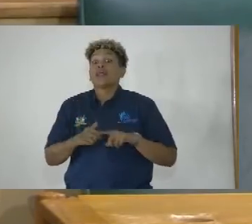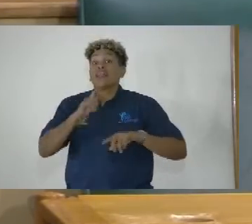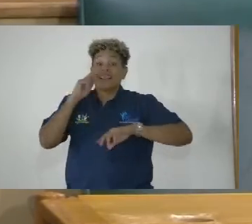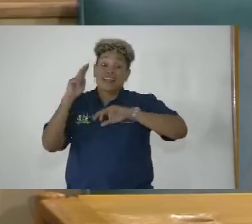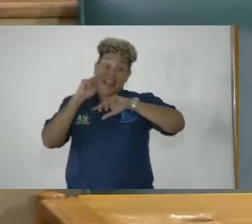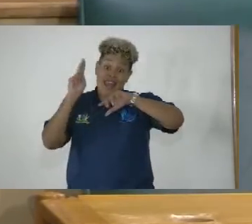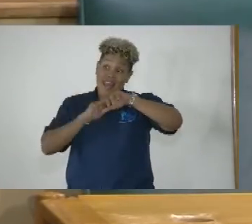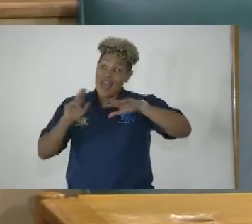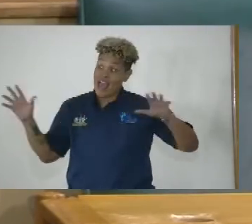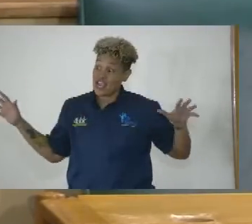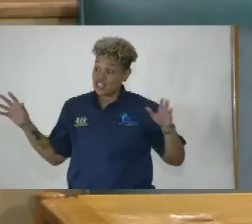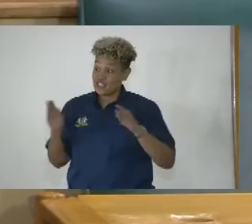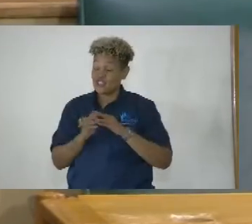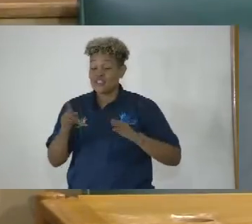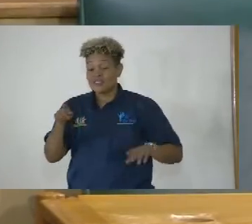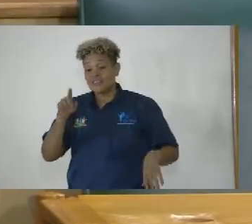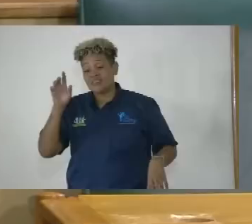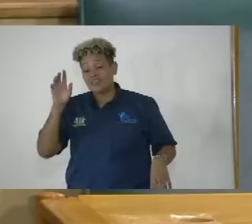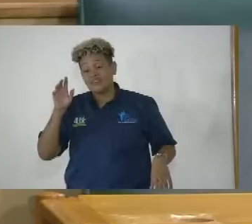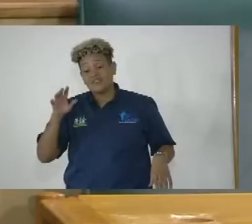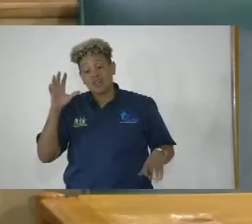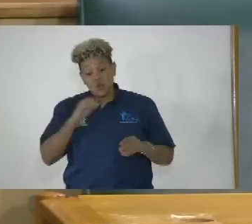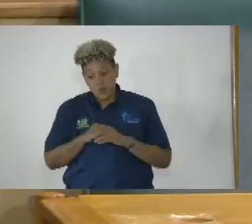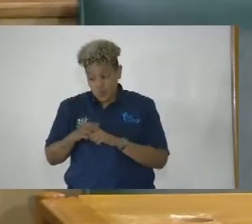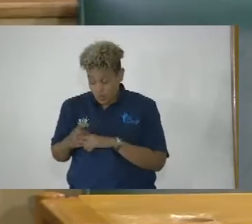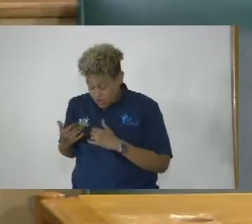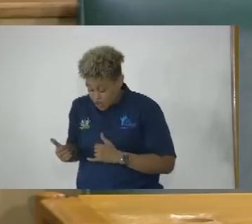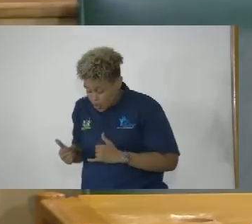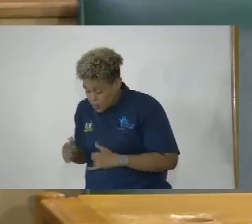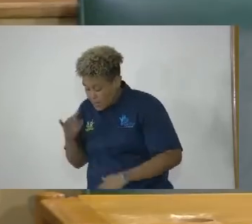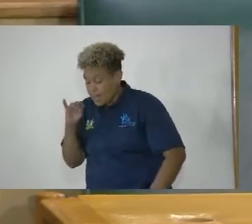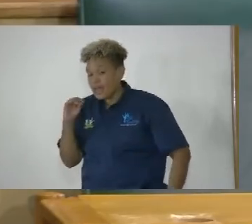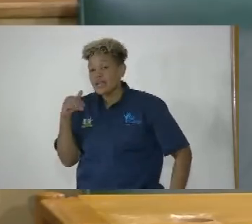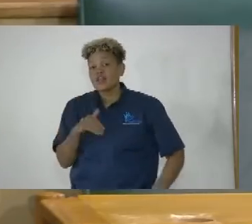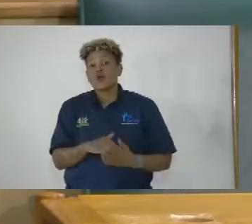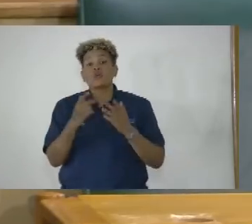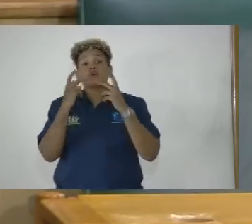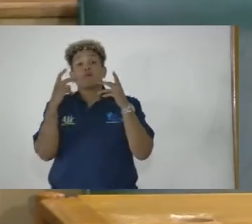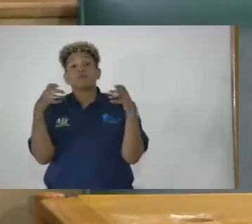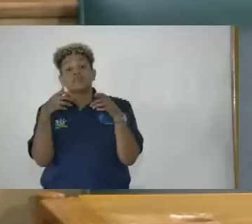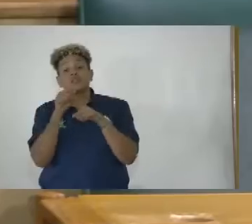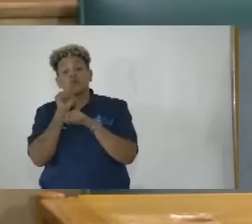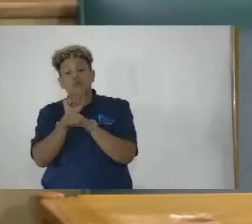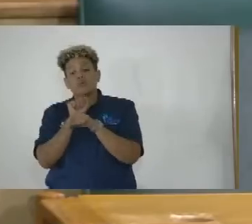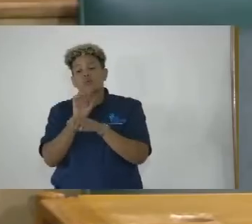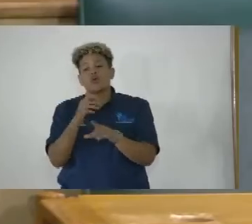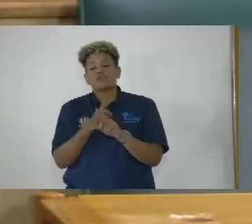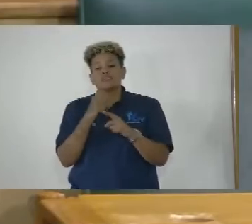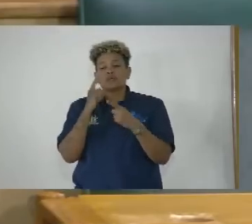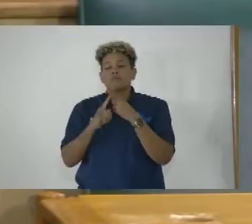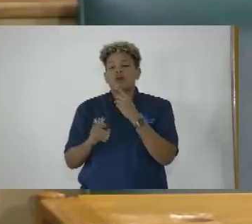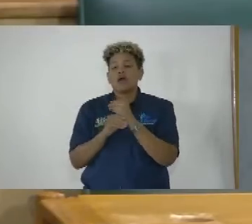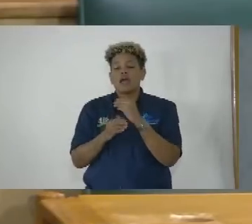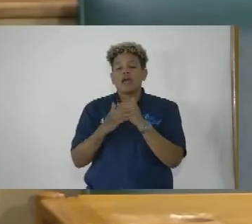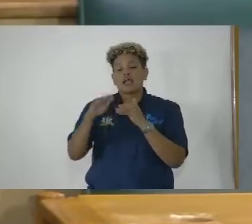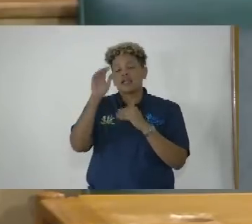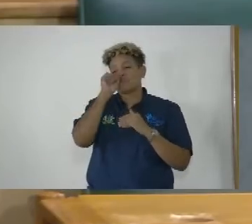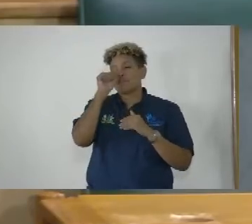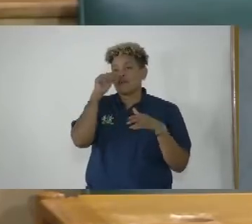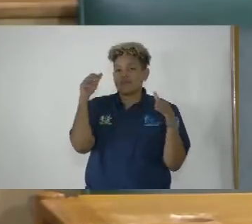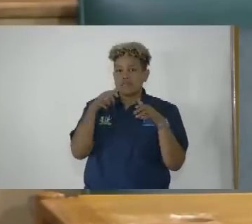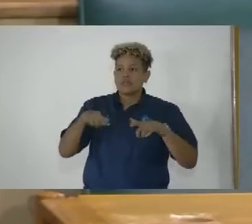nationally, only, including now the 80,000 public sector workers, plus the private